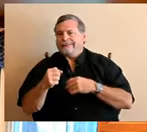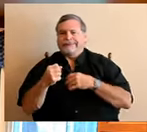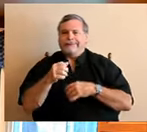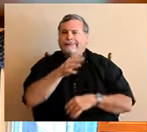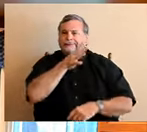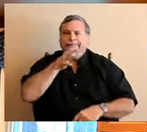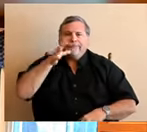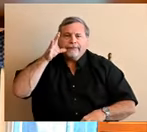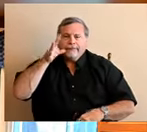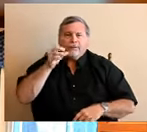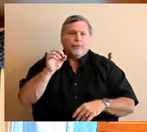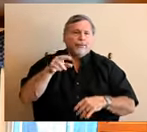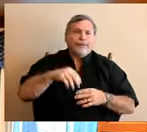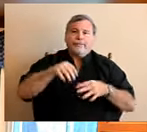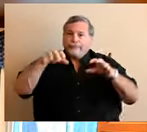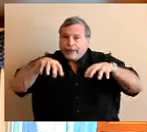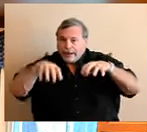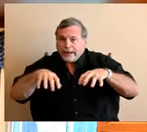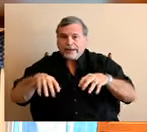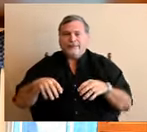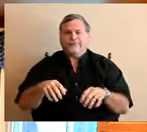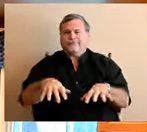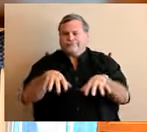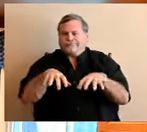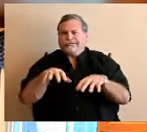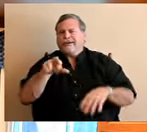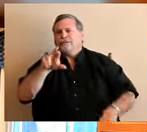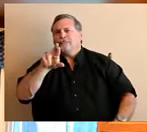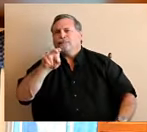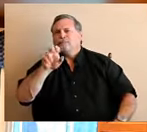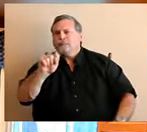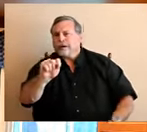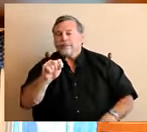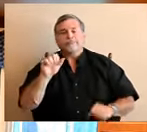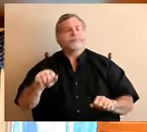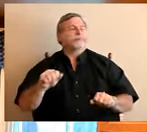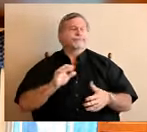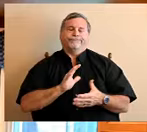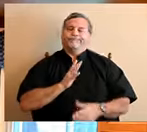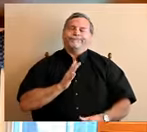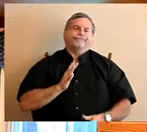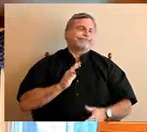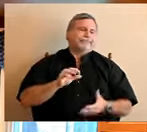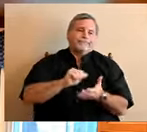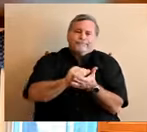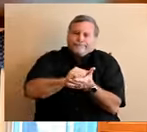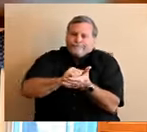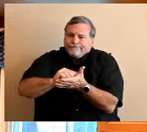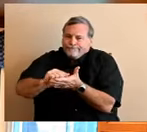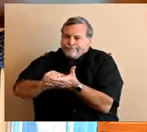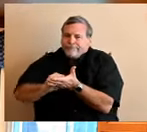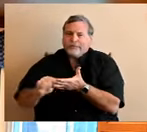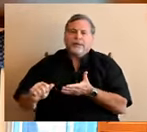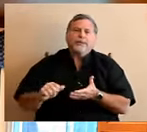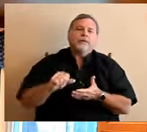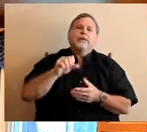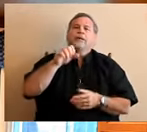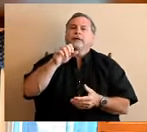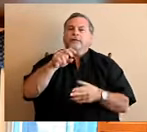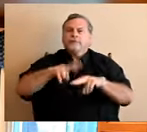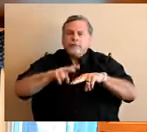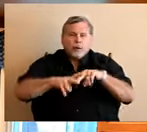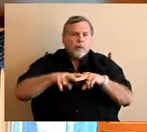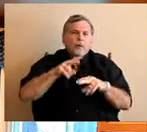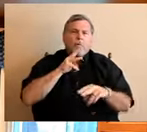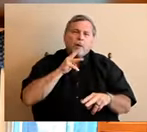a long time or out in the rain and it's rusted, don't worry about it. You can take some steel wool, you can take salt and a little